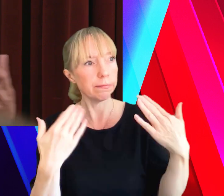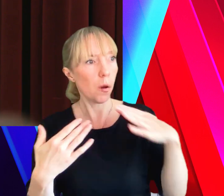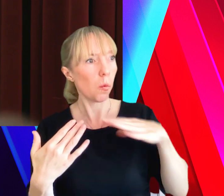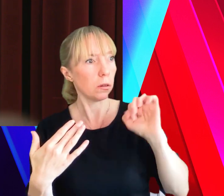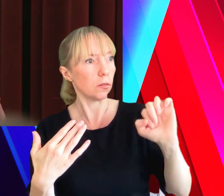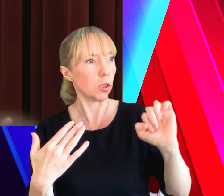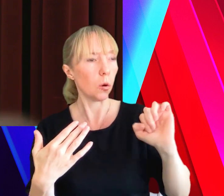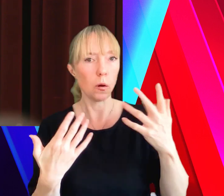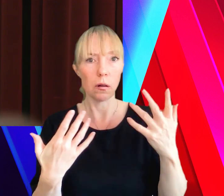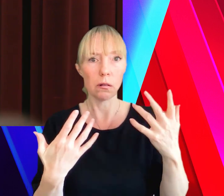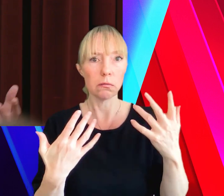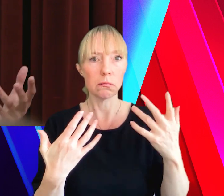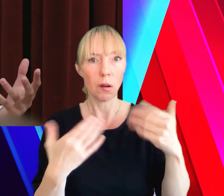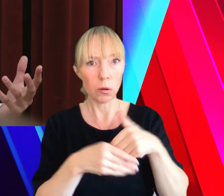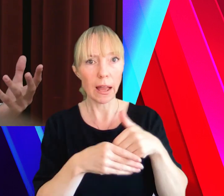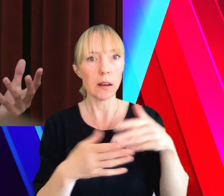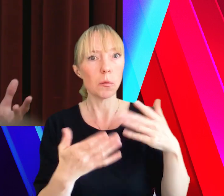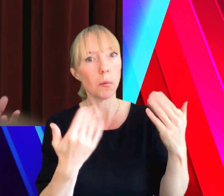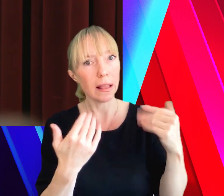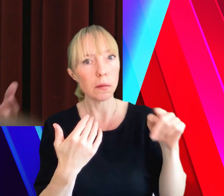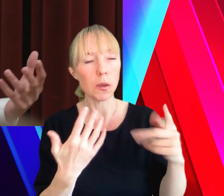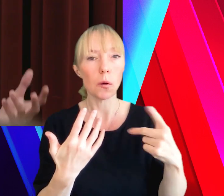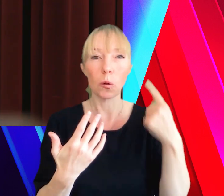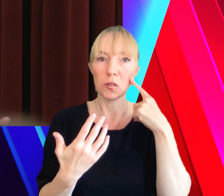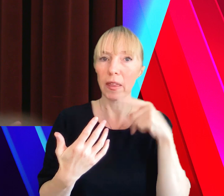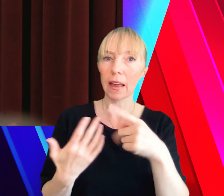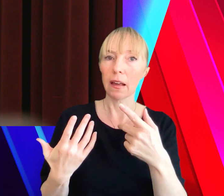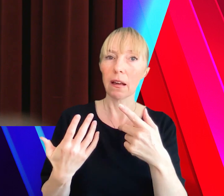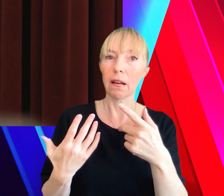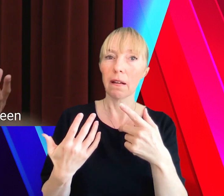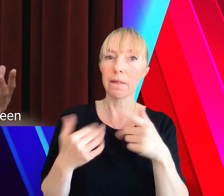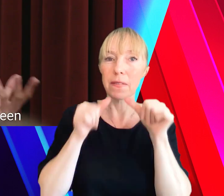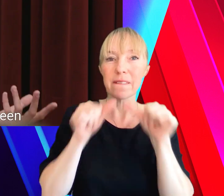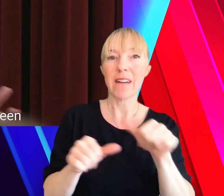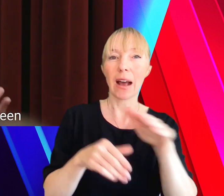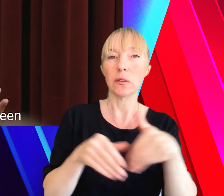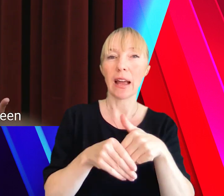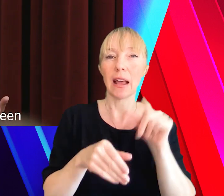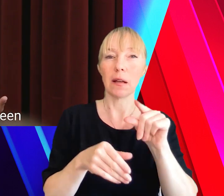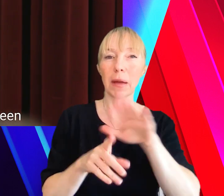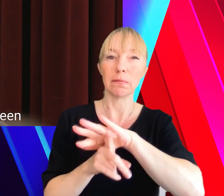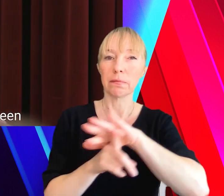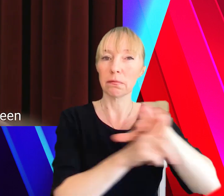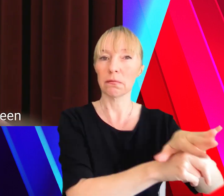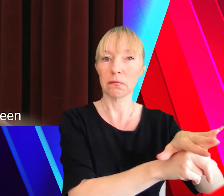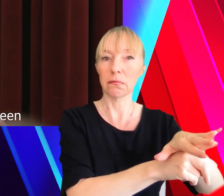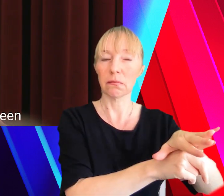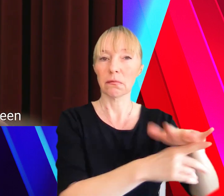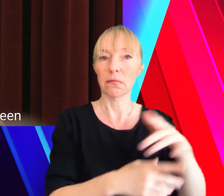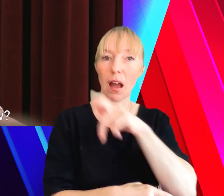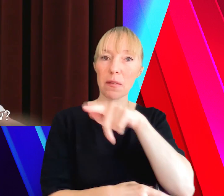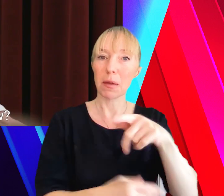those people on board and say, you know, we want you and we're going to welcome you? Or do you think like fan content's kind of